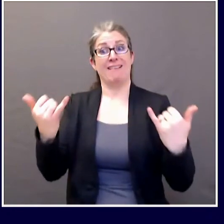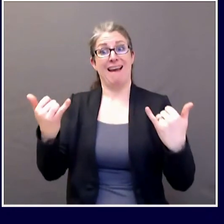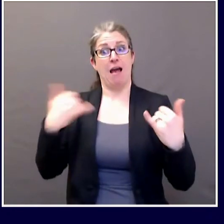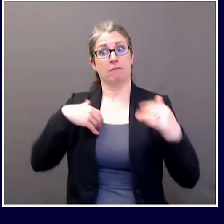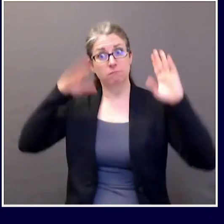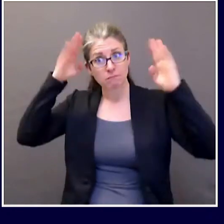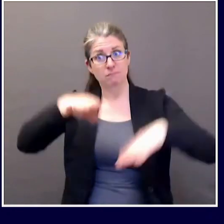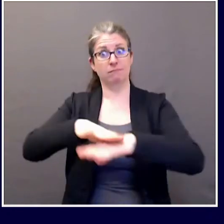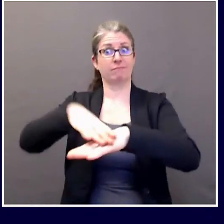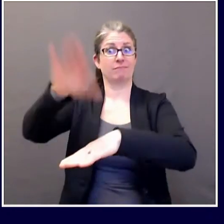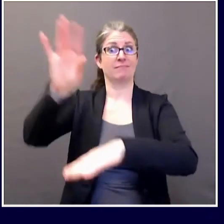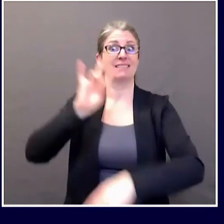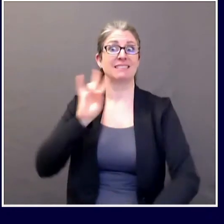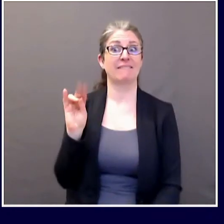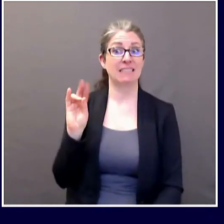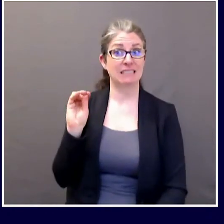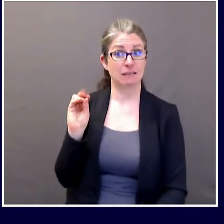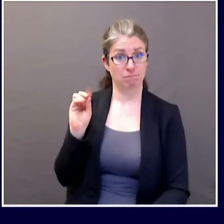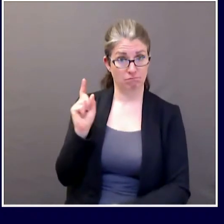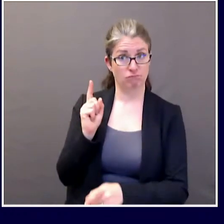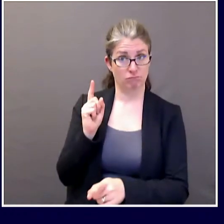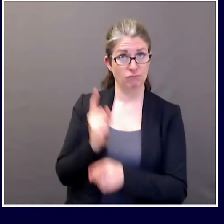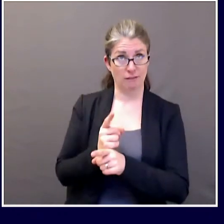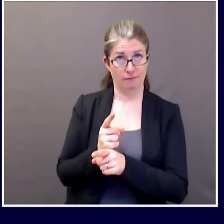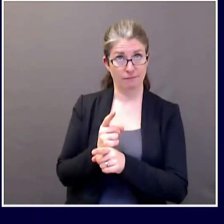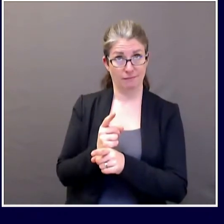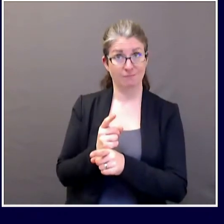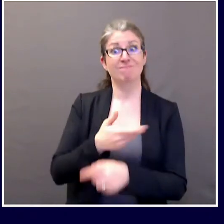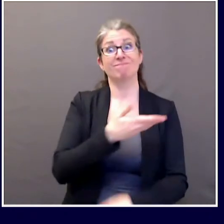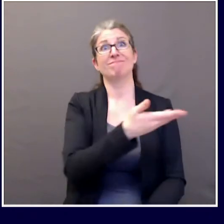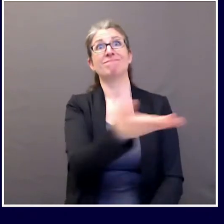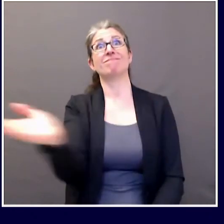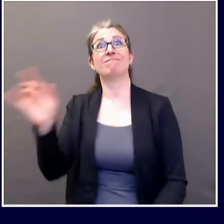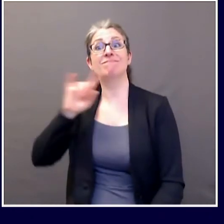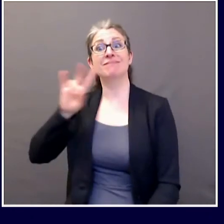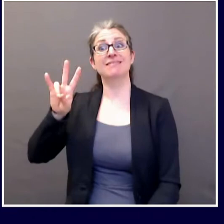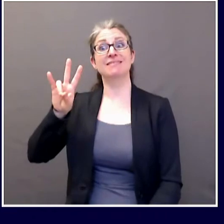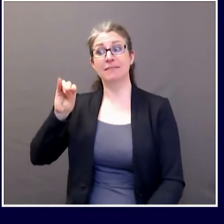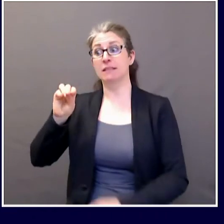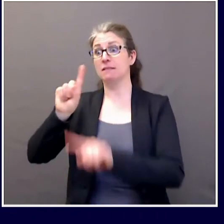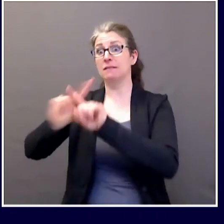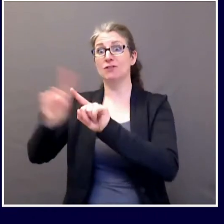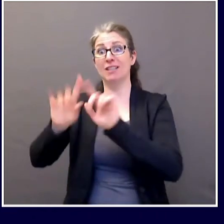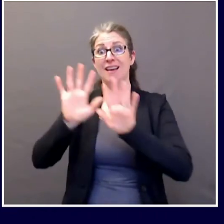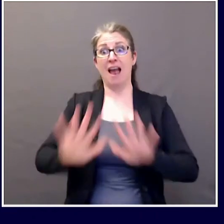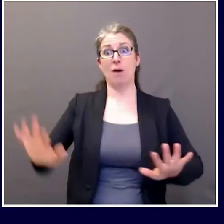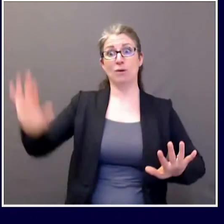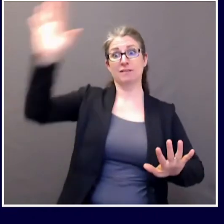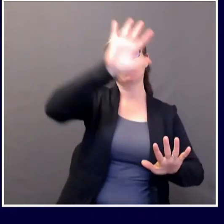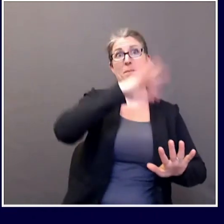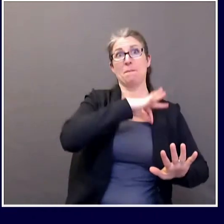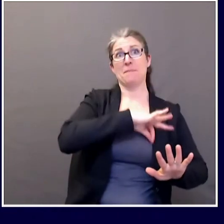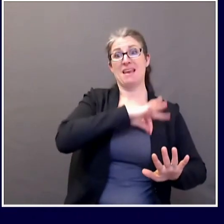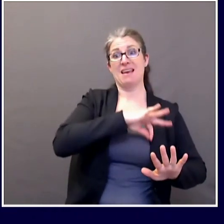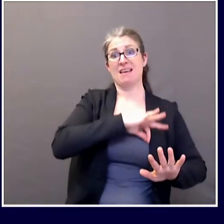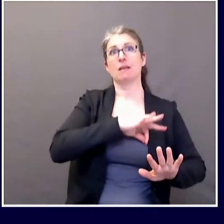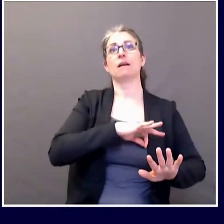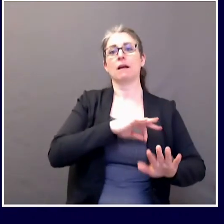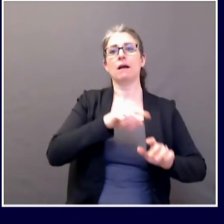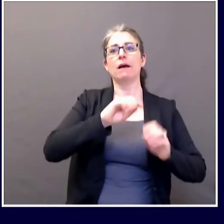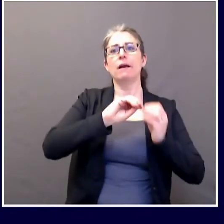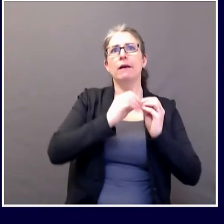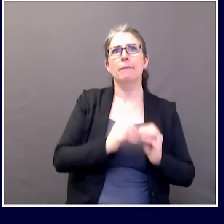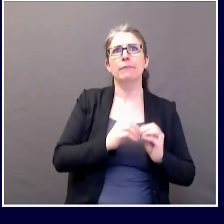by county basis within each county, what percentage of those 70 and over have we actually vaccinated? And where